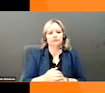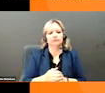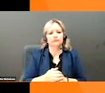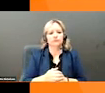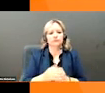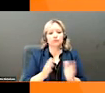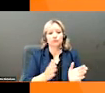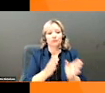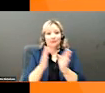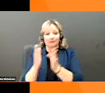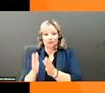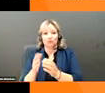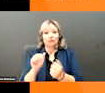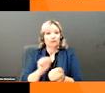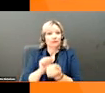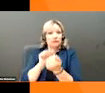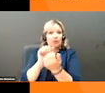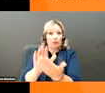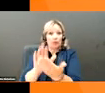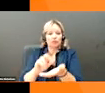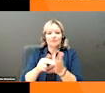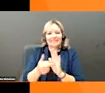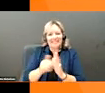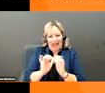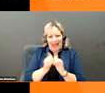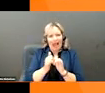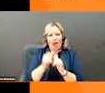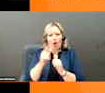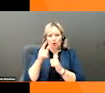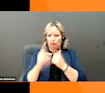going to do this? So